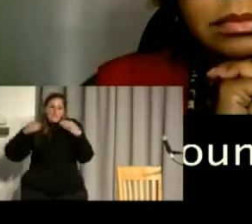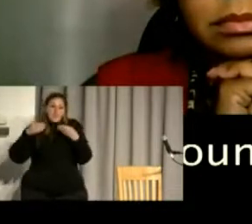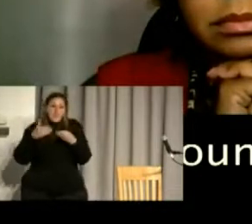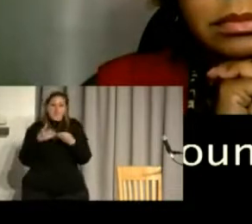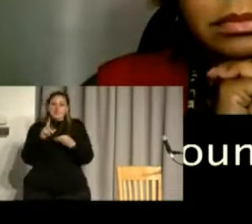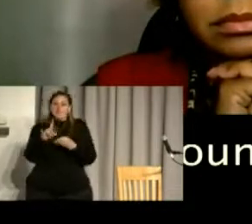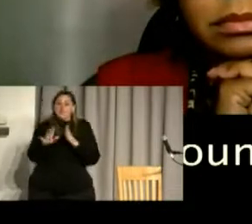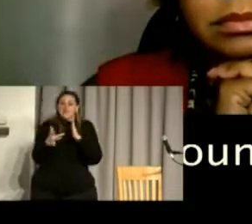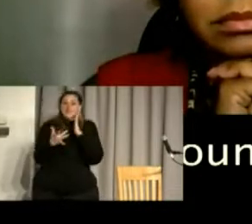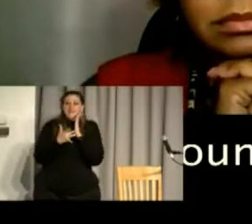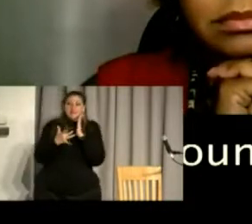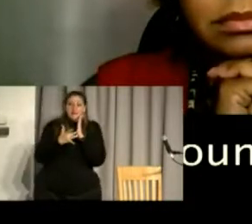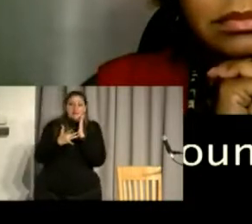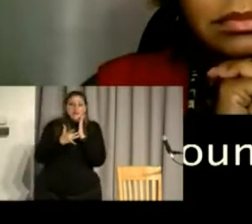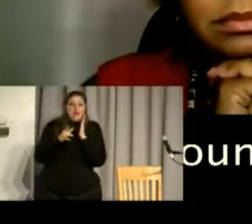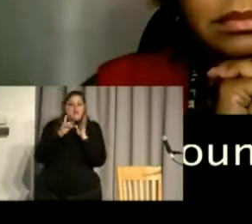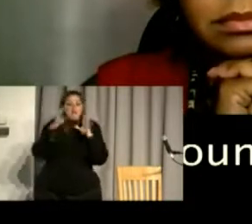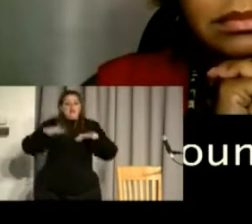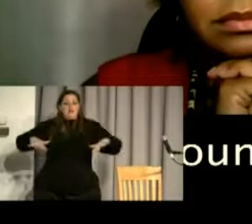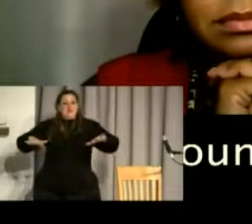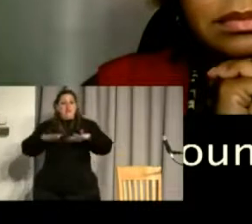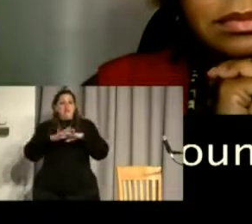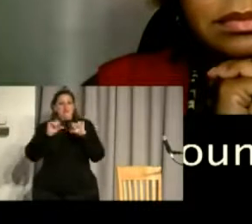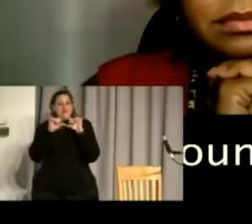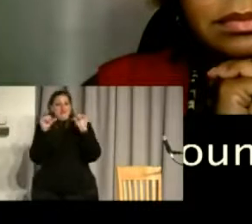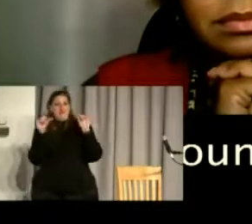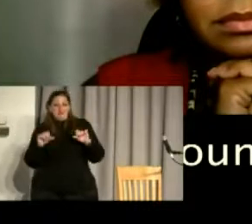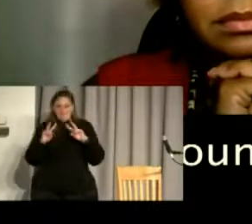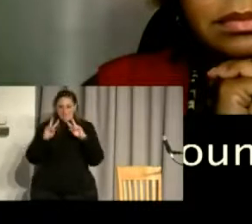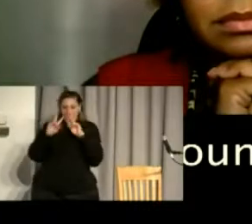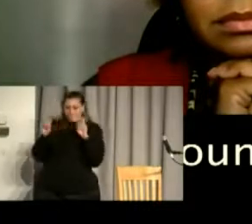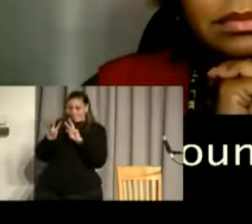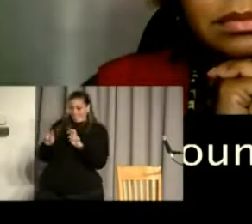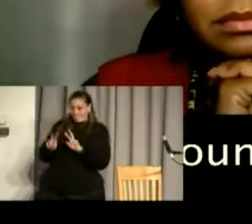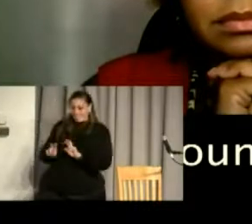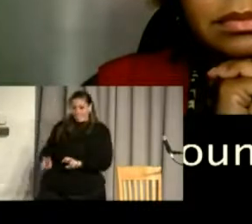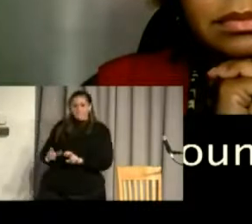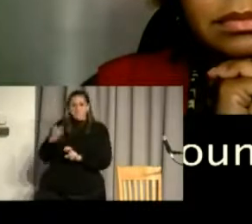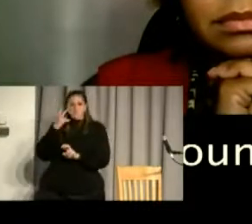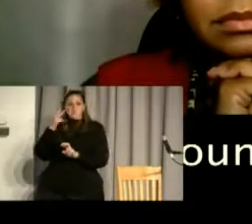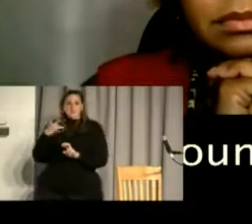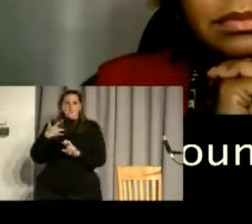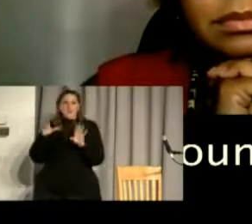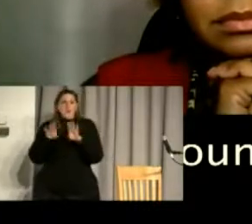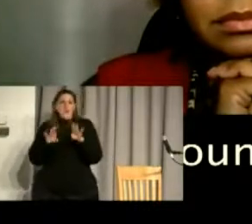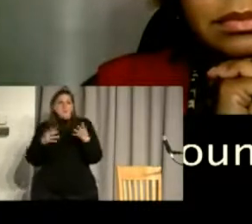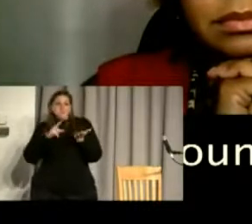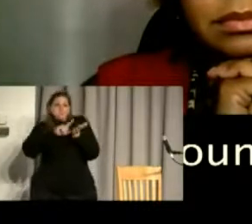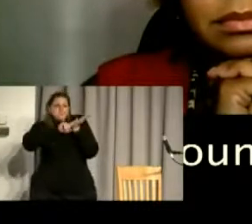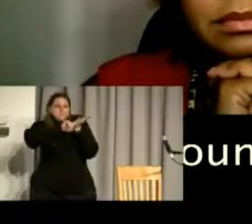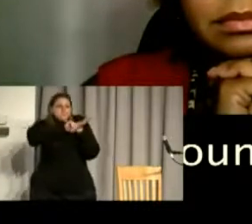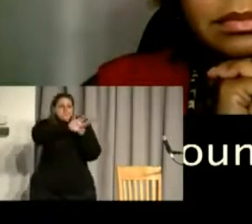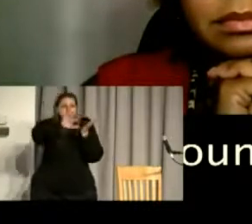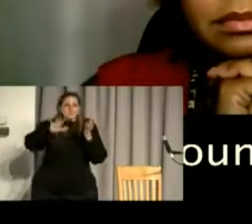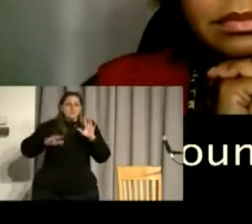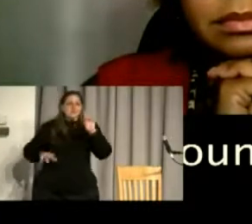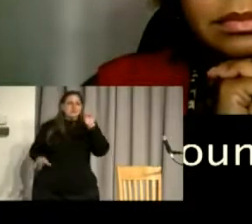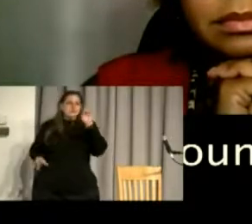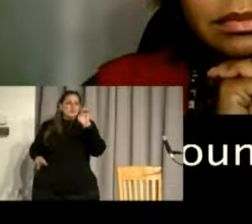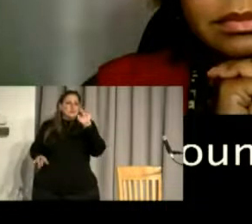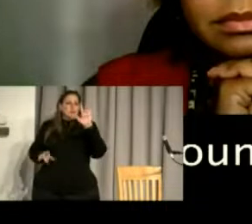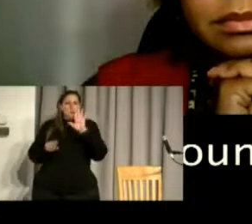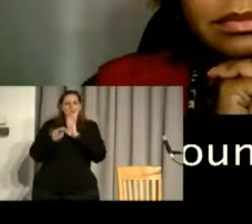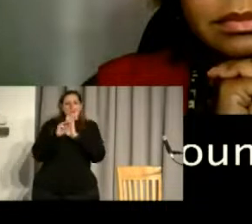cutting-edge technologies in spatial and architectural analysis, as well as open source investigation, digital modeling,